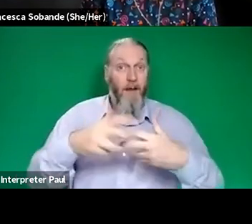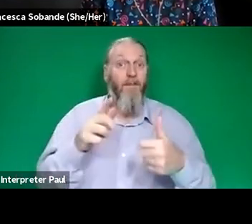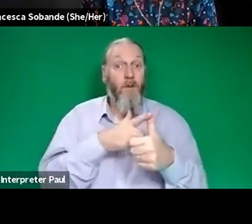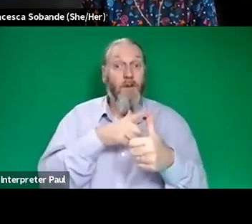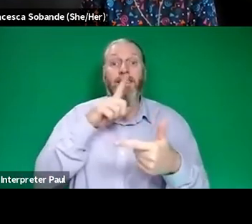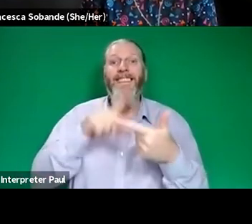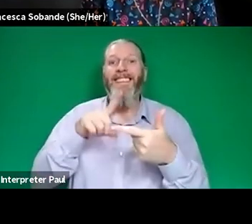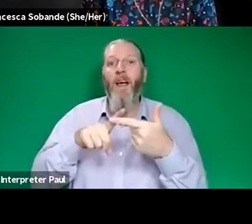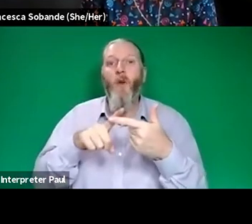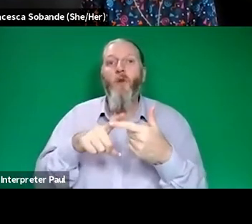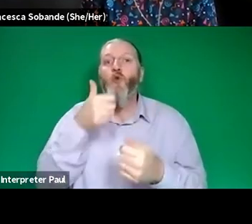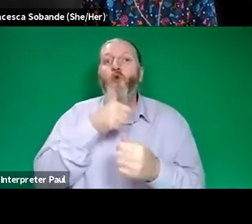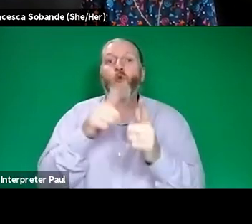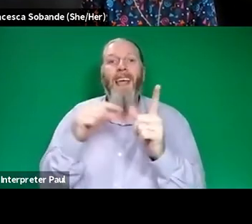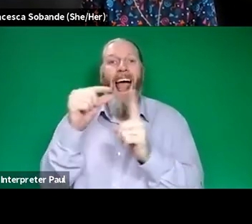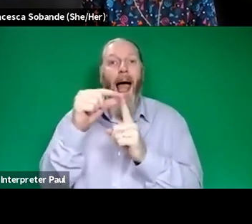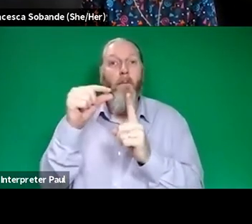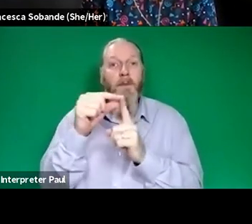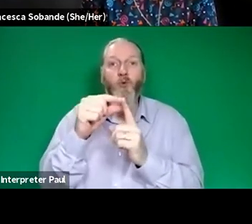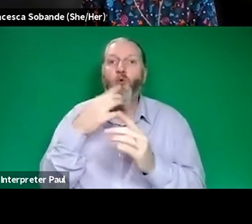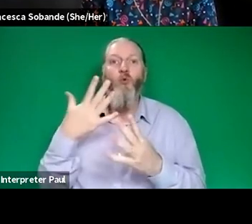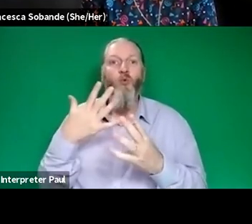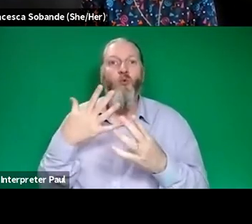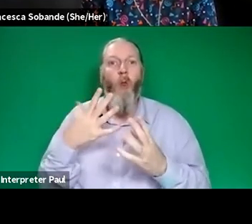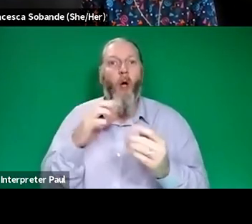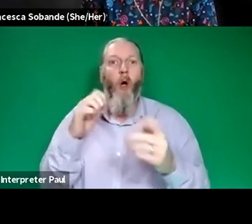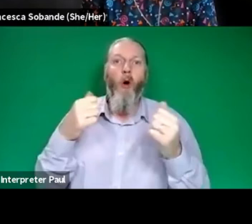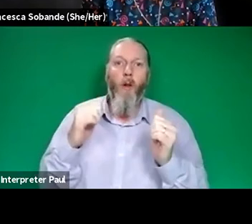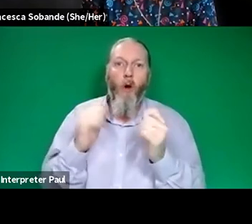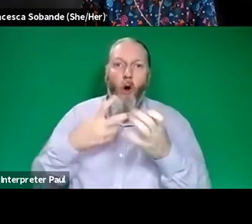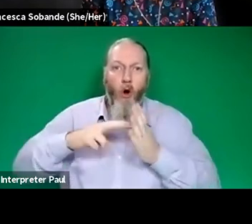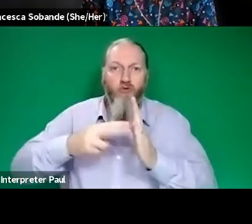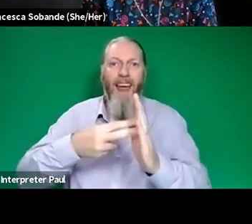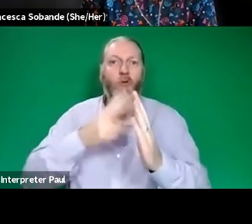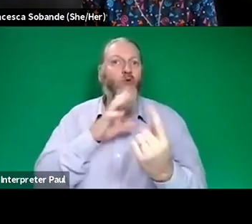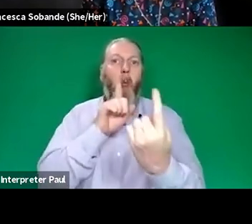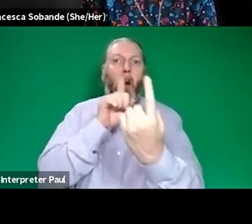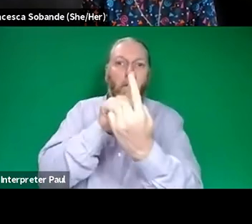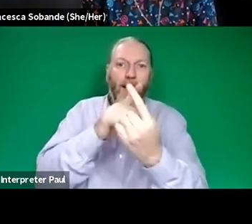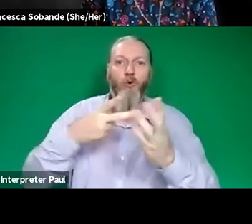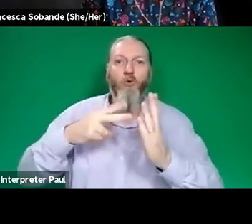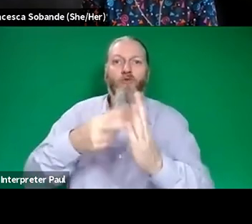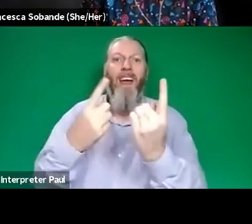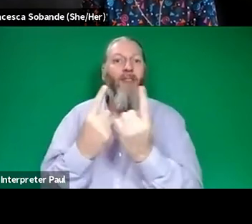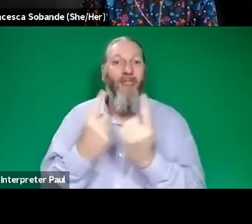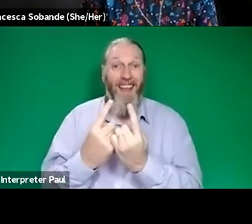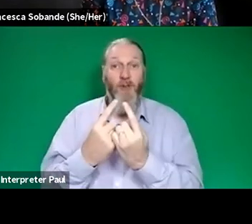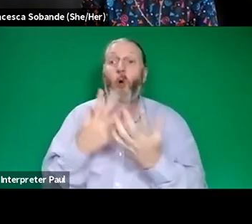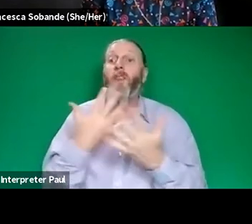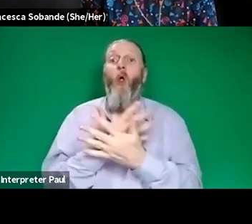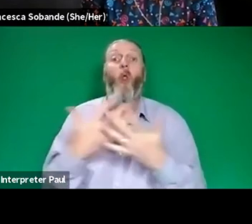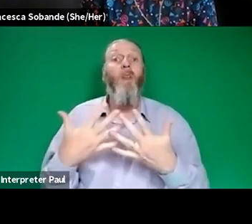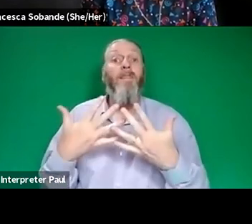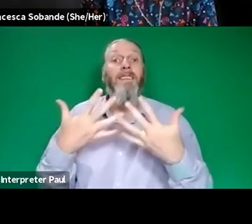Meetup and Organize, those things that allow us in local areas to use tech to find each other, to meet